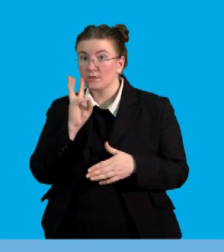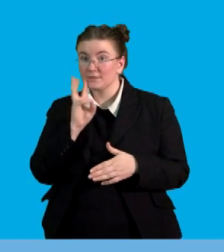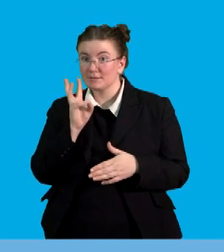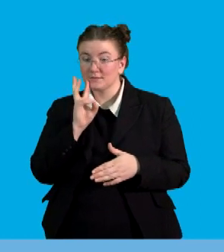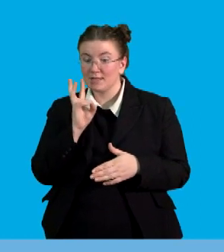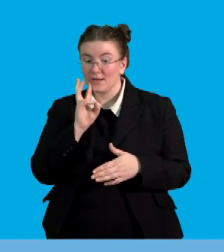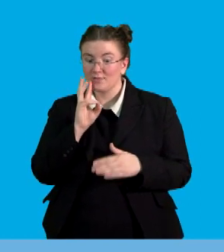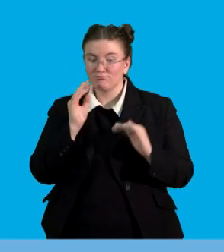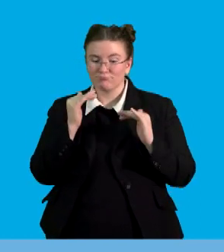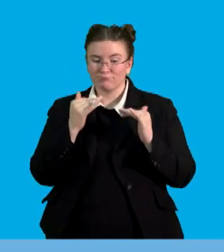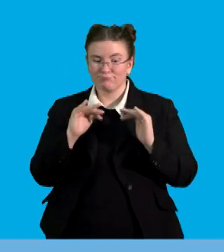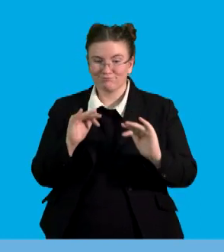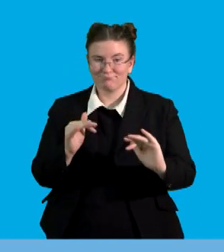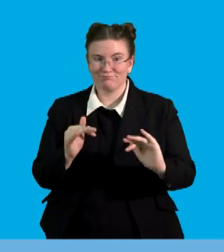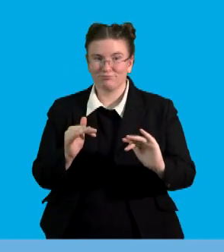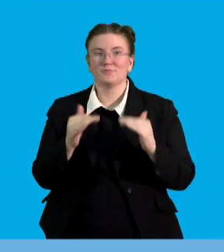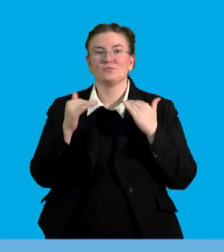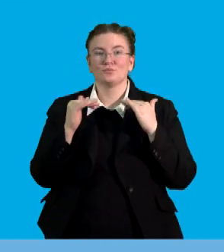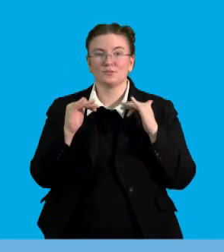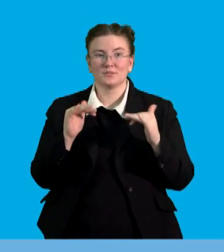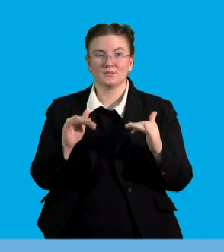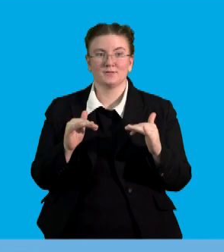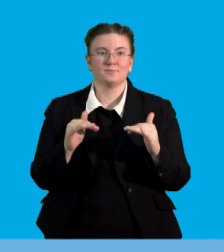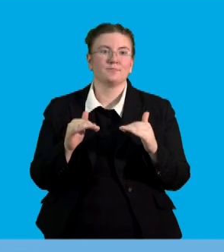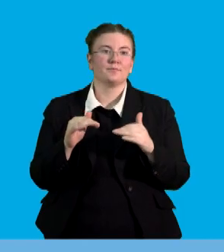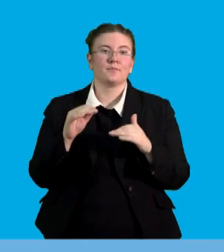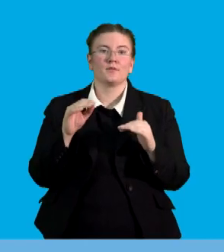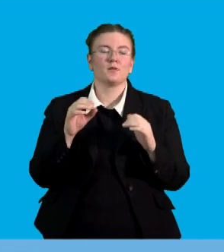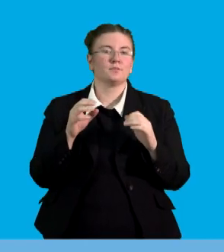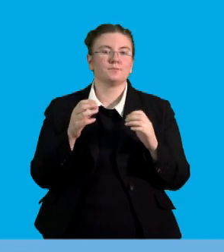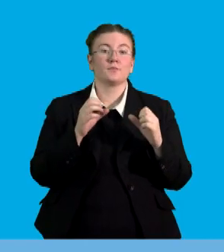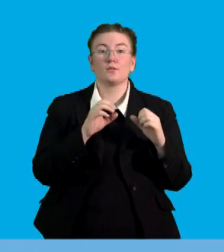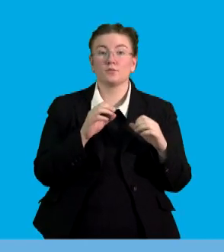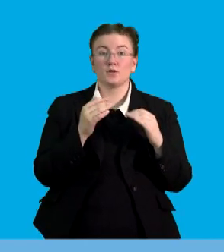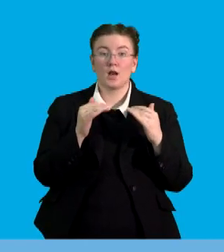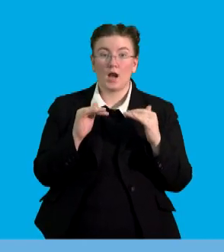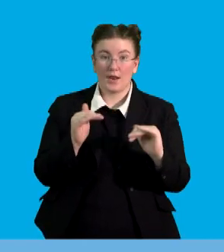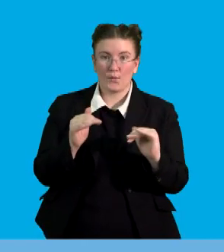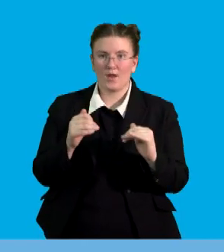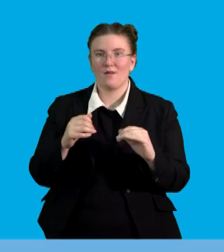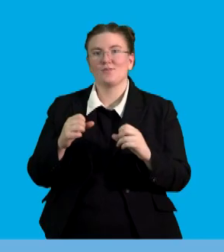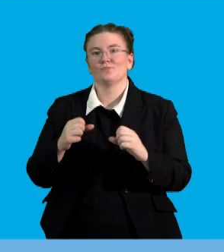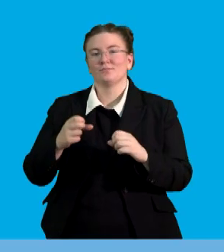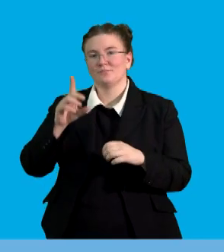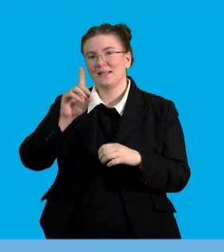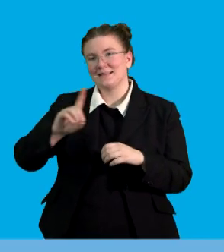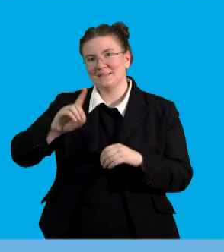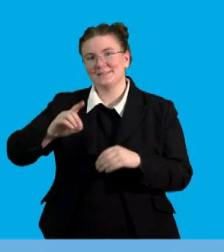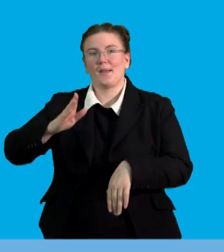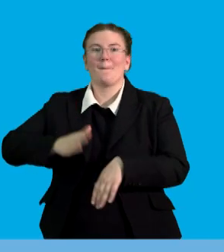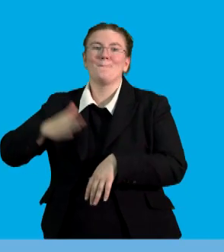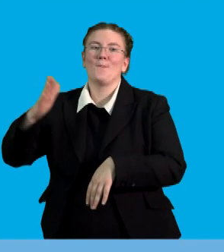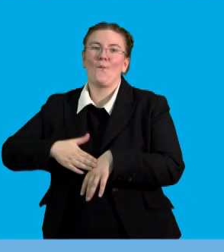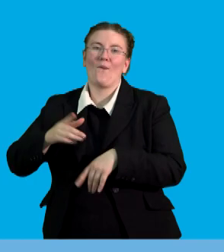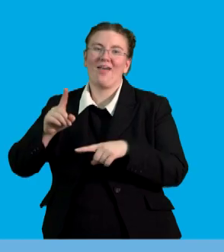is less dense. So remember, the solid state of water, which is the ice, it is less dense than the liquid, because in